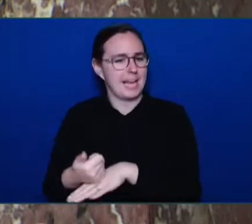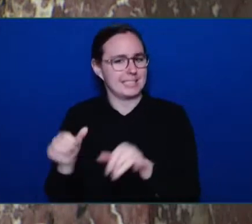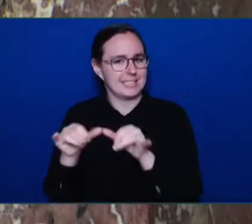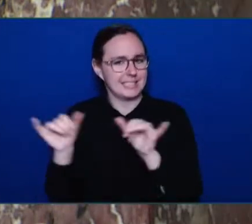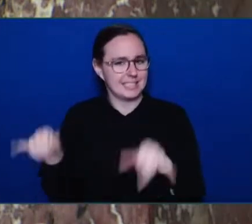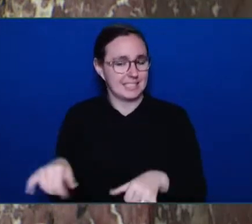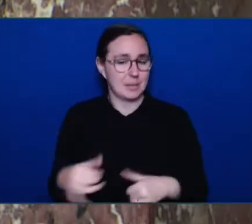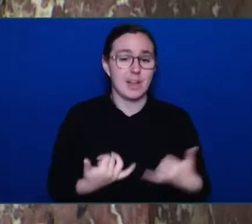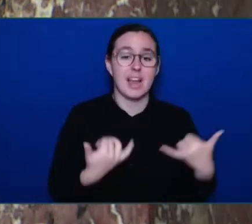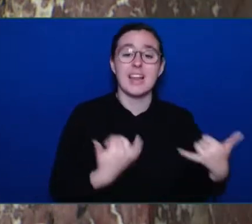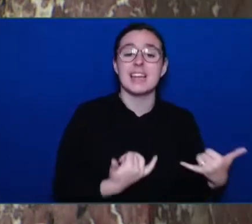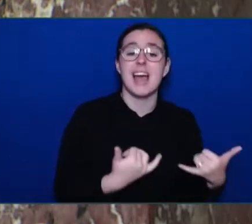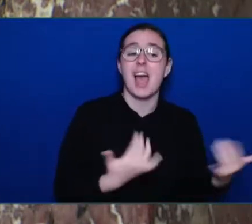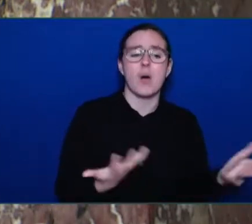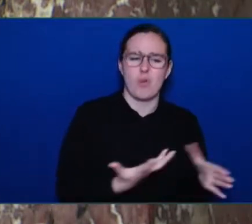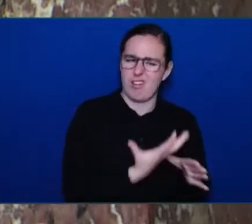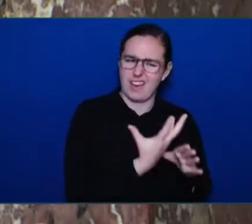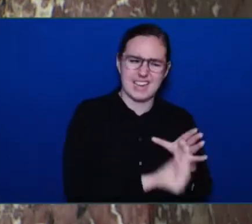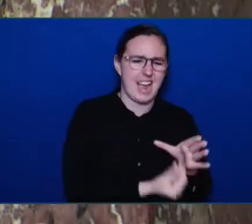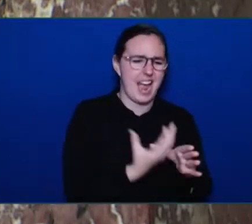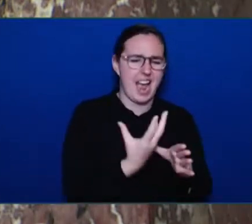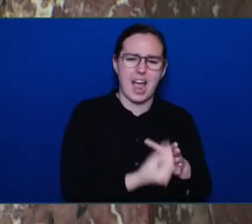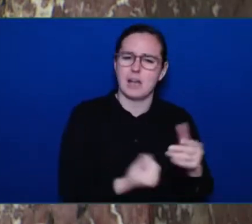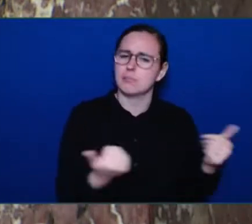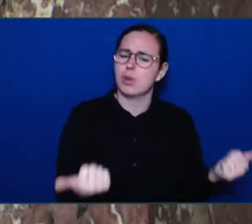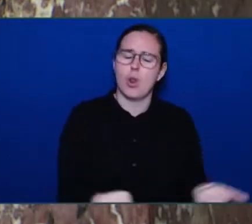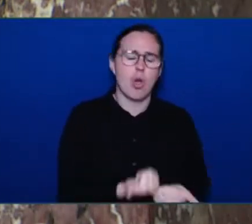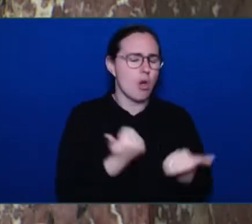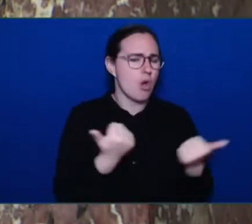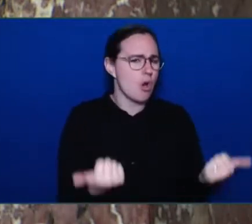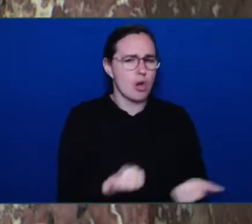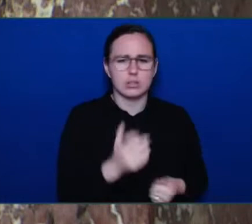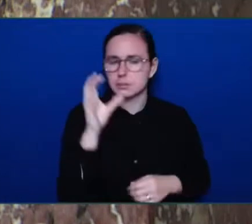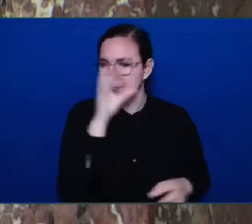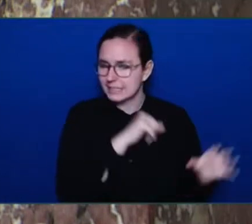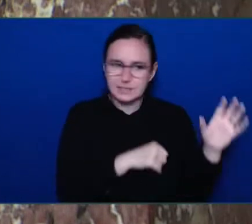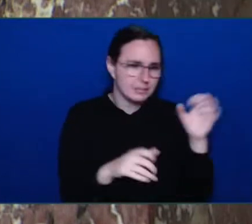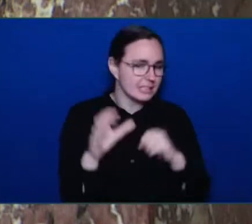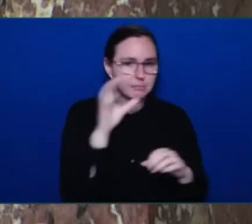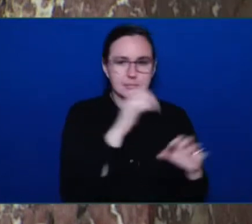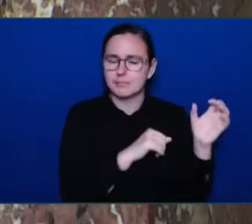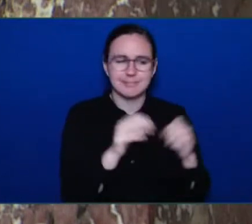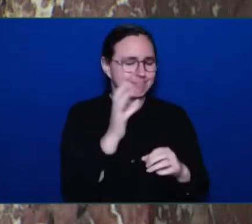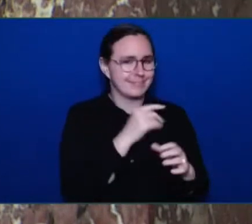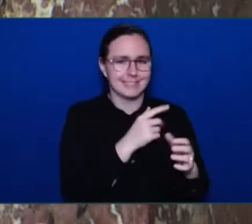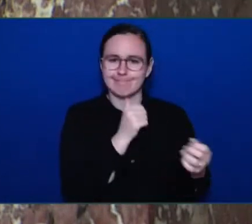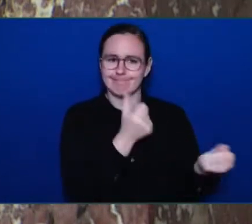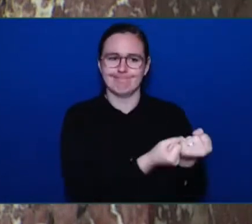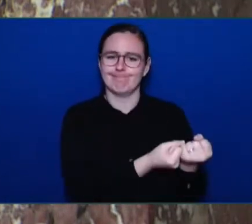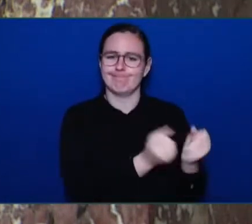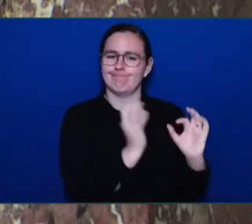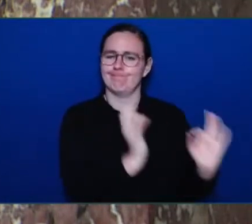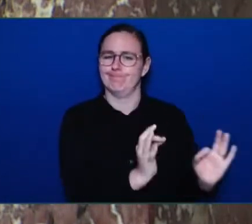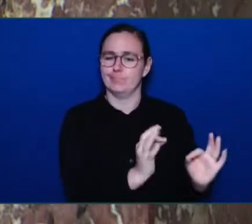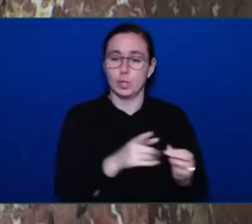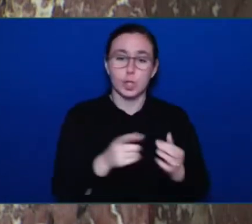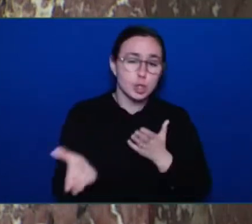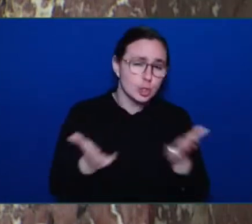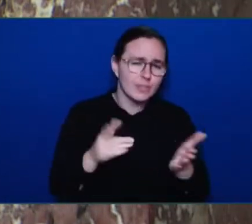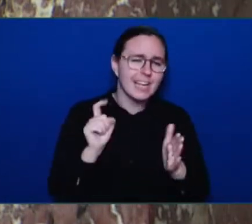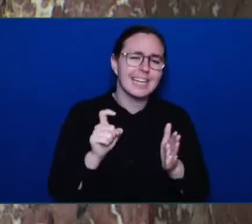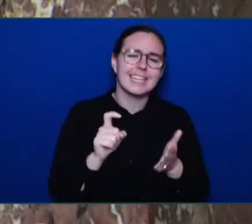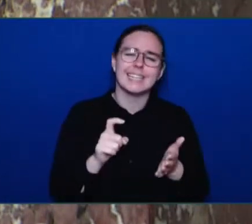and services are locked behind a diagnosis. What that does, Honourable Speaker, is it causes a delay in